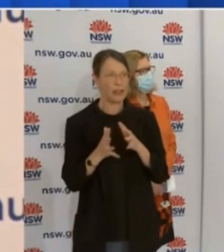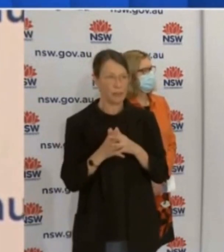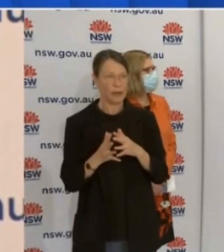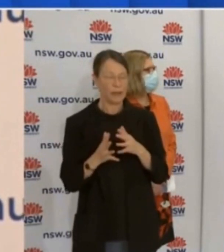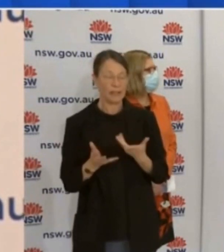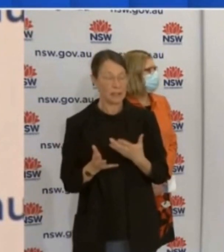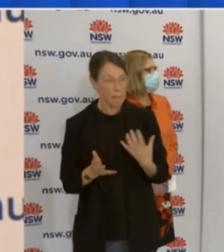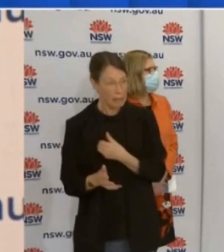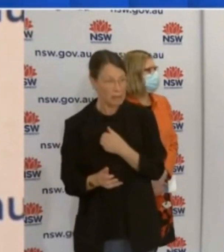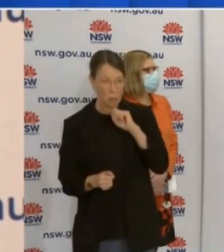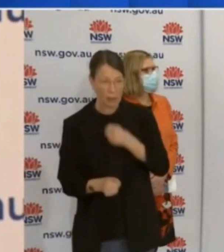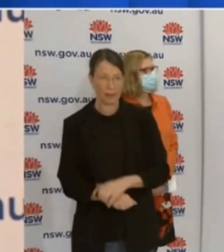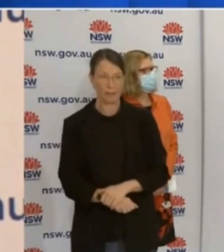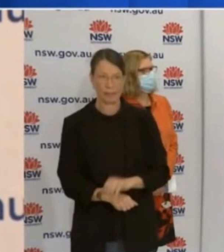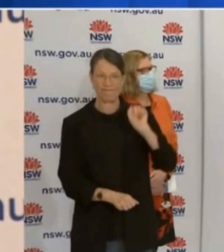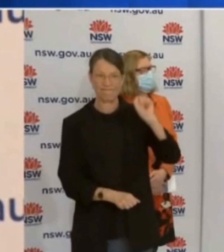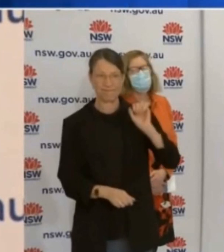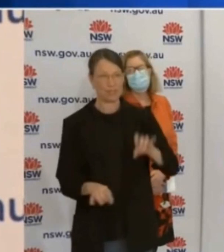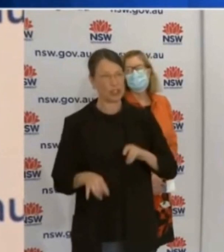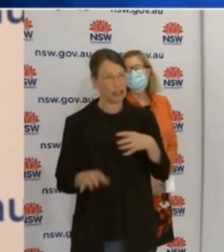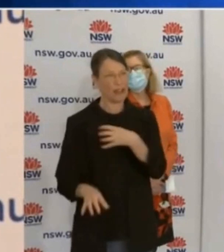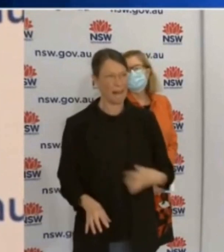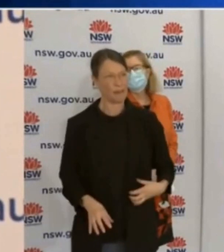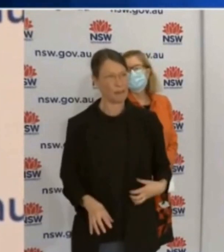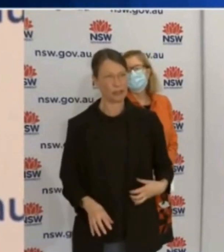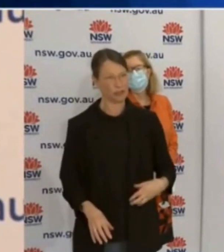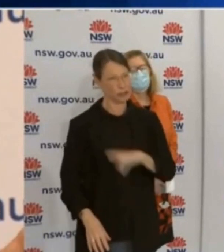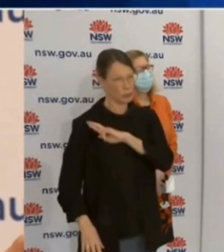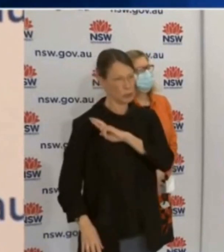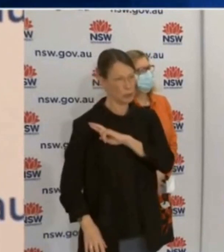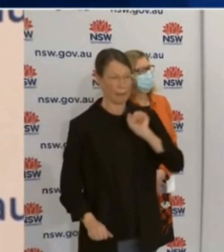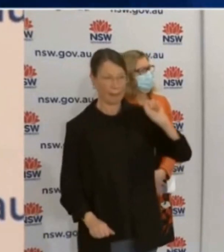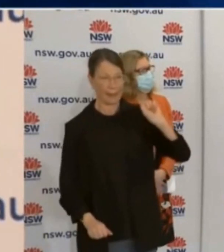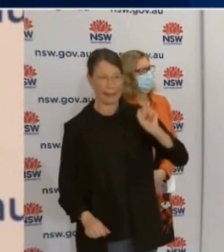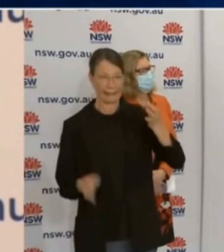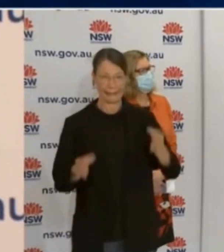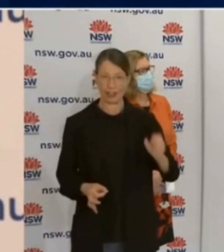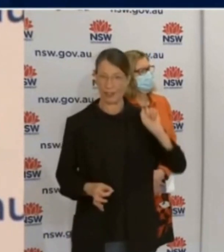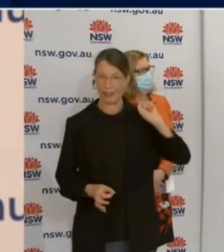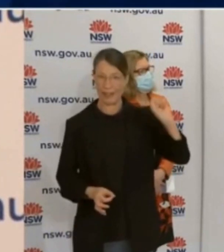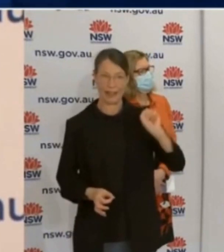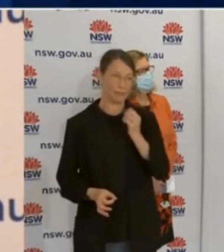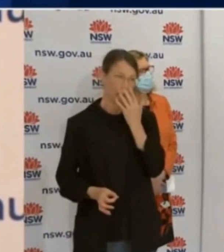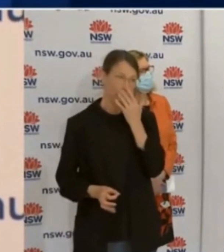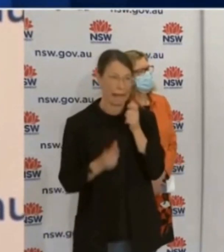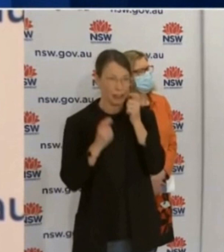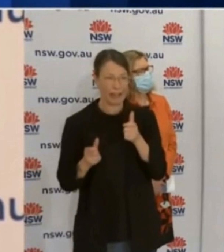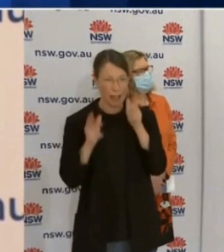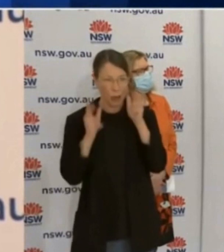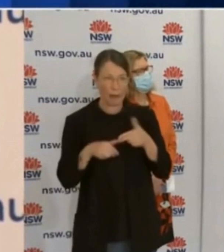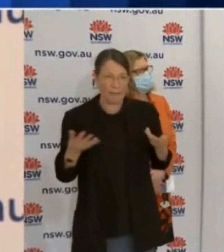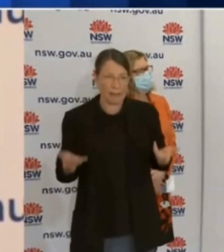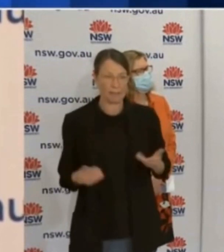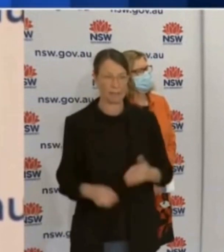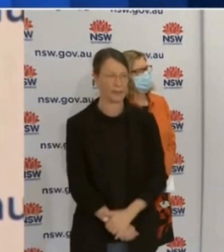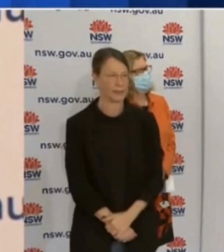their facility, their regulation, they're responsible. Sorry, I'll go to... Oh, sorry. Can I go to Ashley and then I'll step back and let you take... Oh,